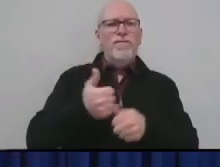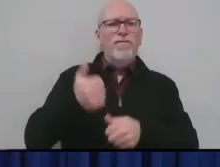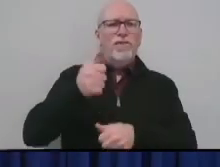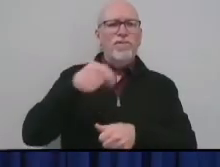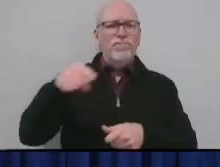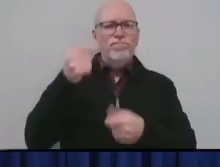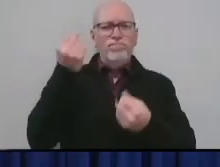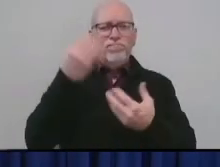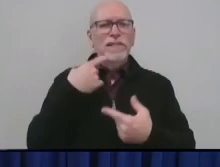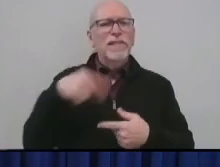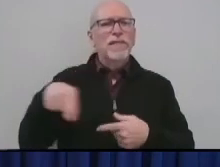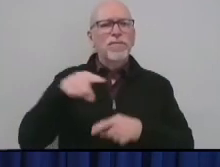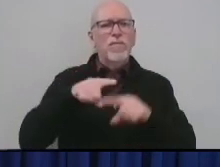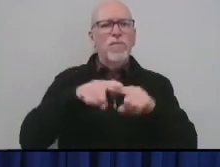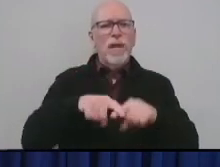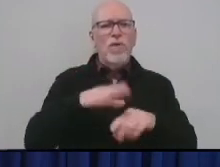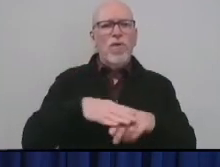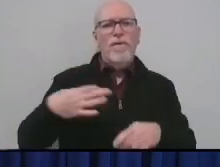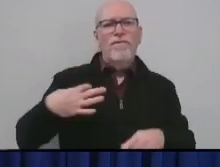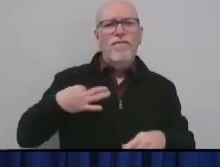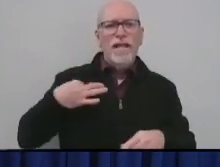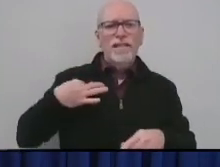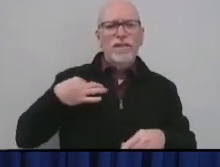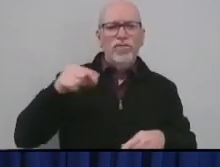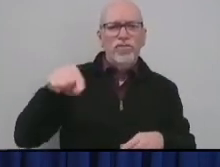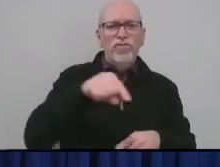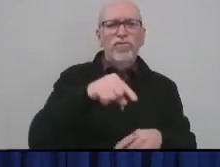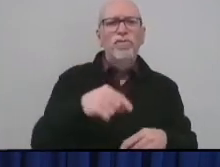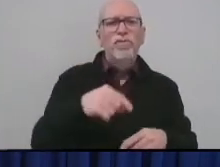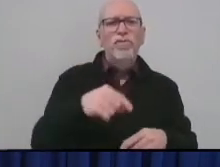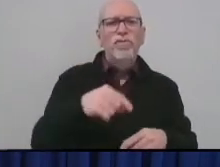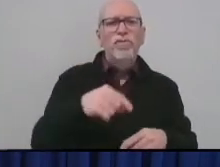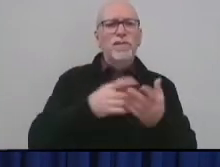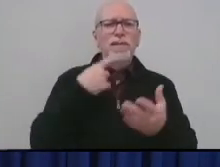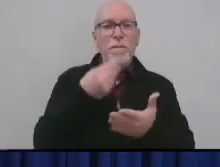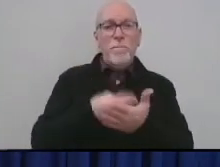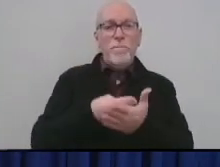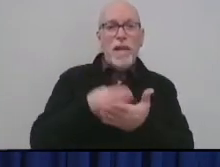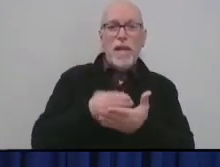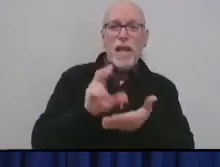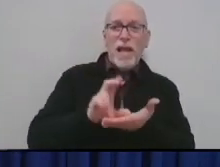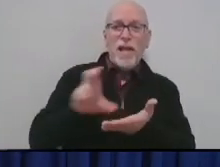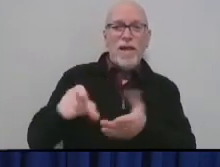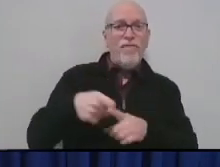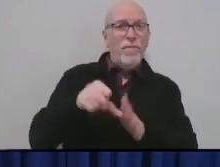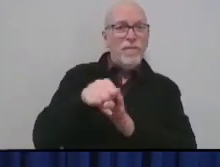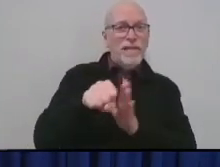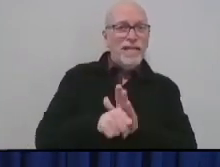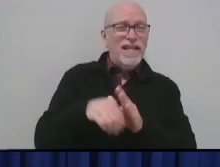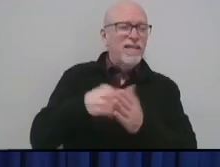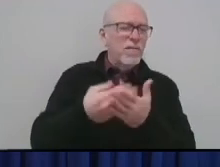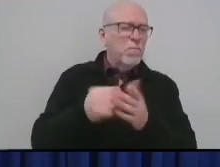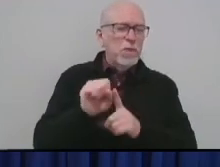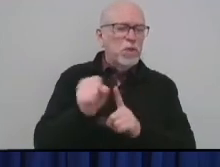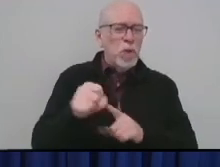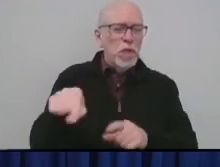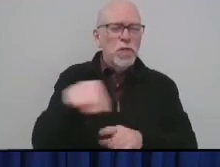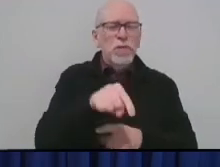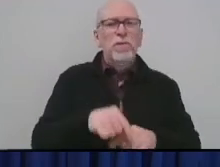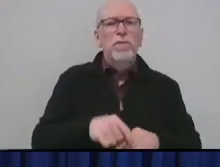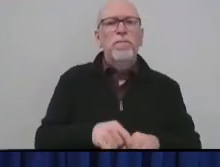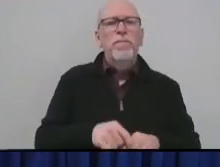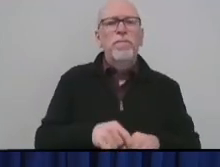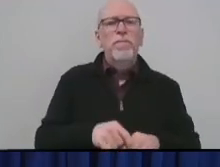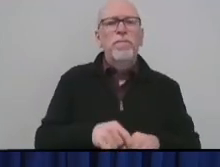you're relying on volunteers, and that the money allocated from the state in some circumstances for counties